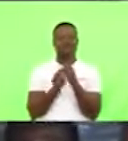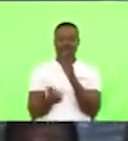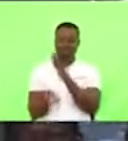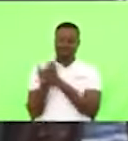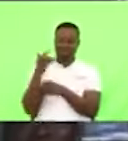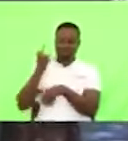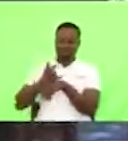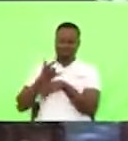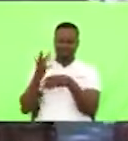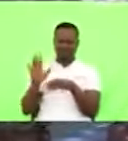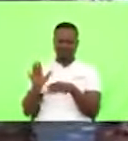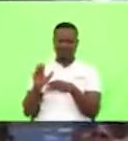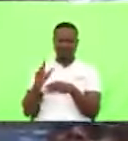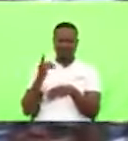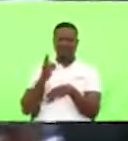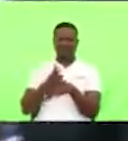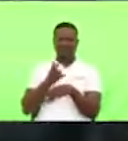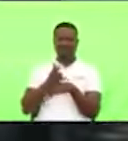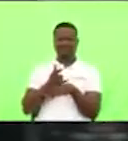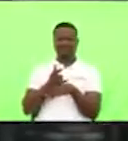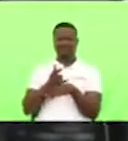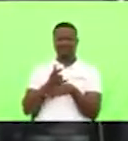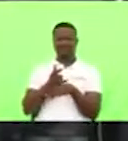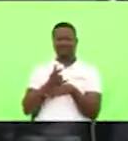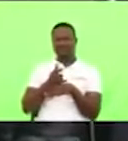this time he decided that no,